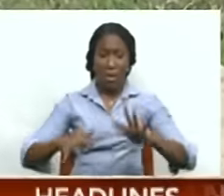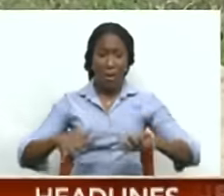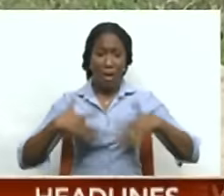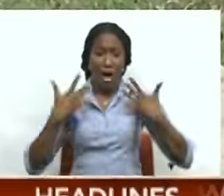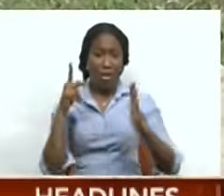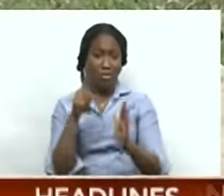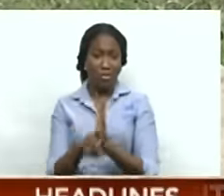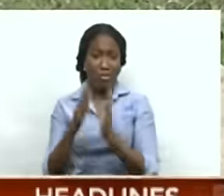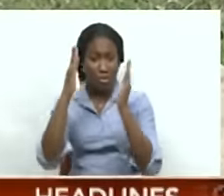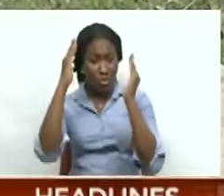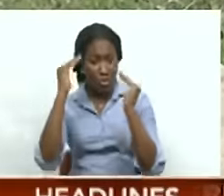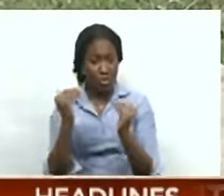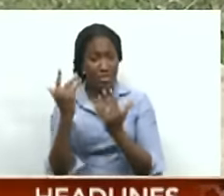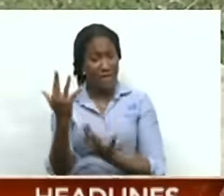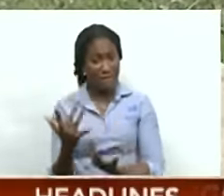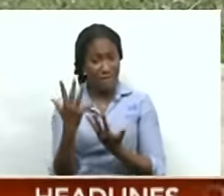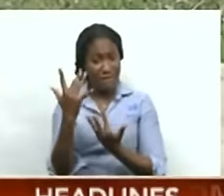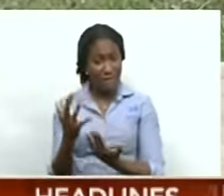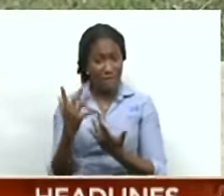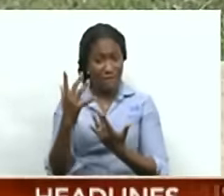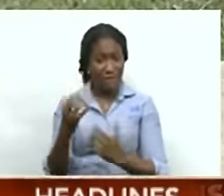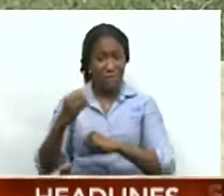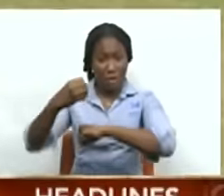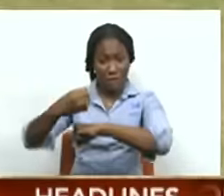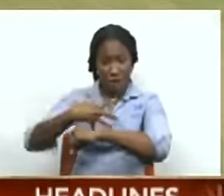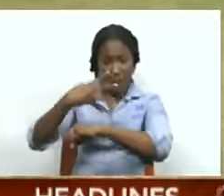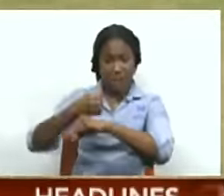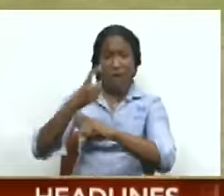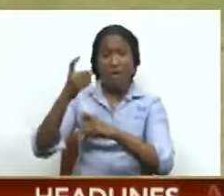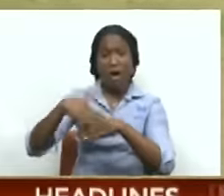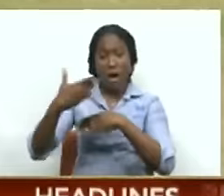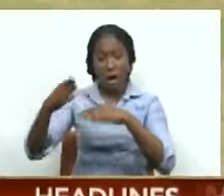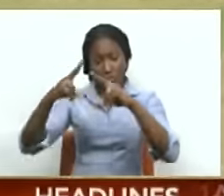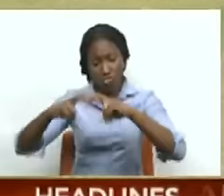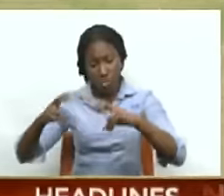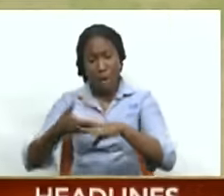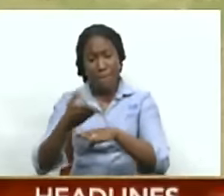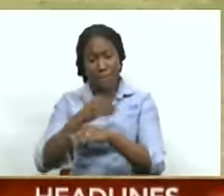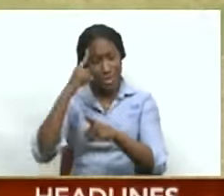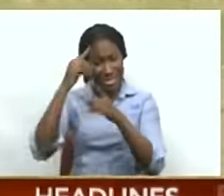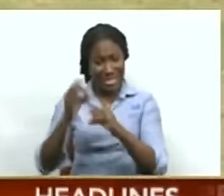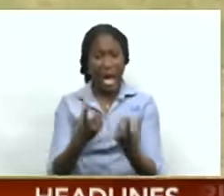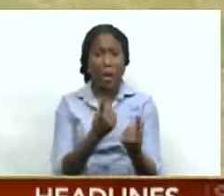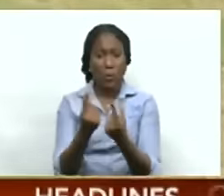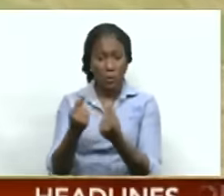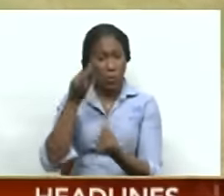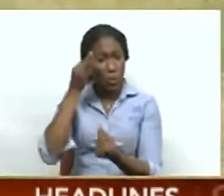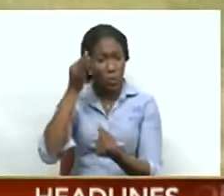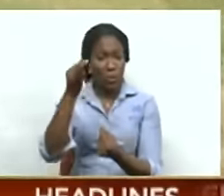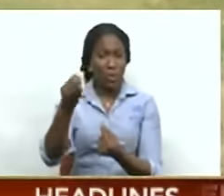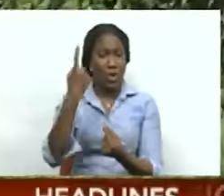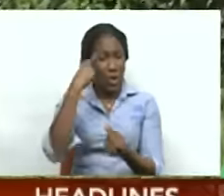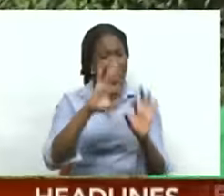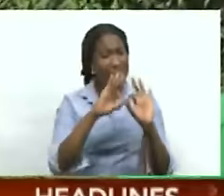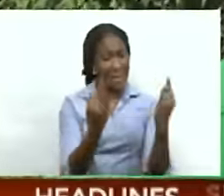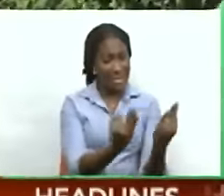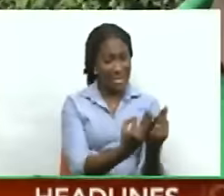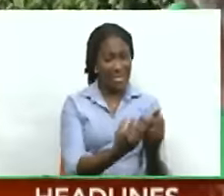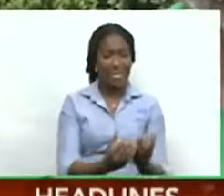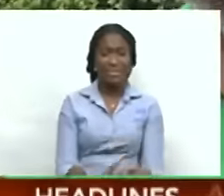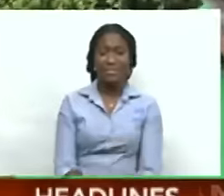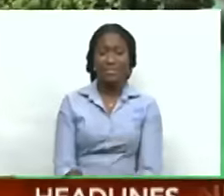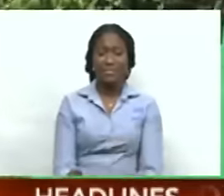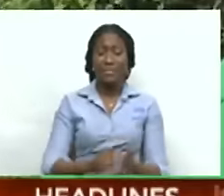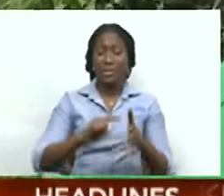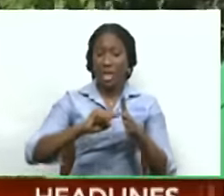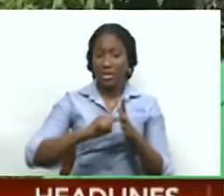UE Seismic Research Center before deciding on the way forward for the families. They have started